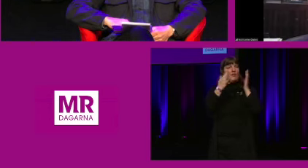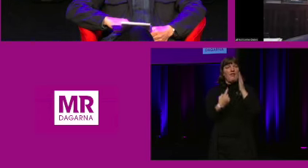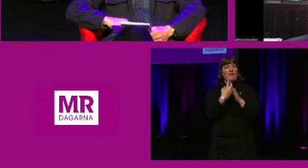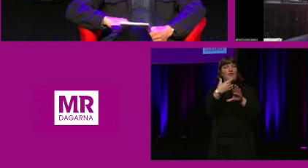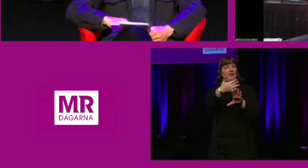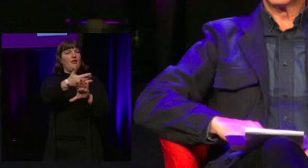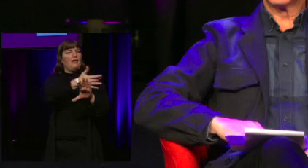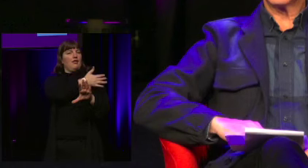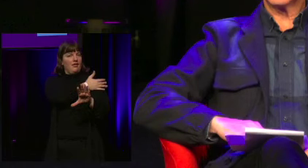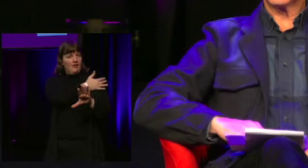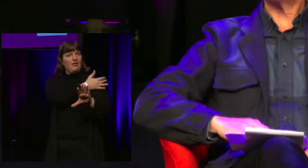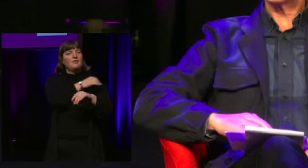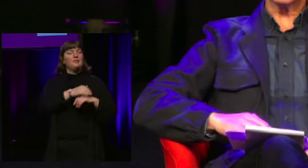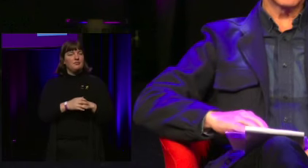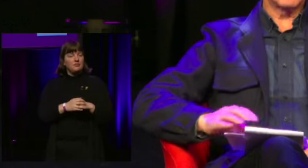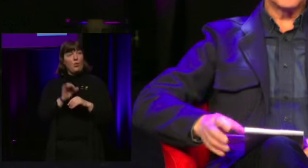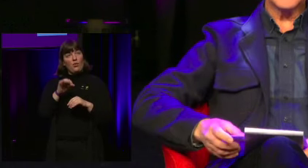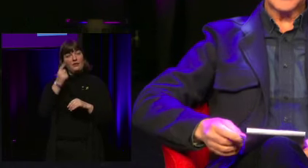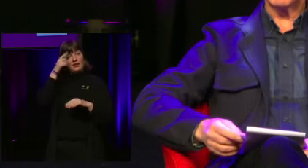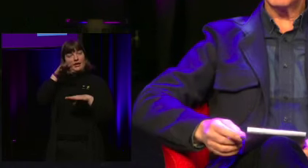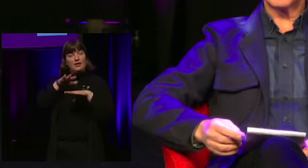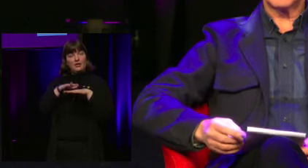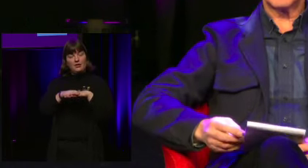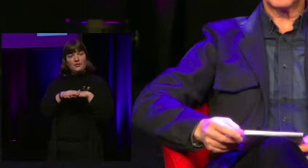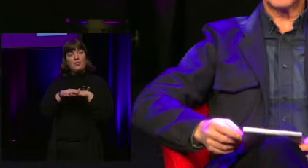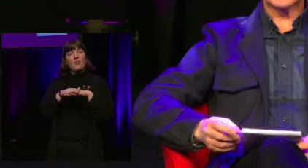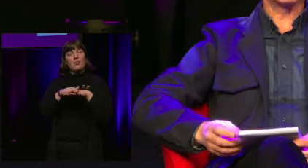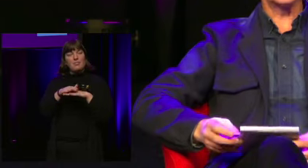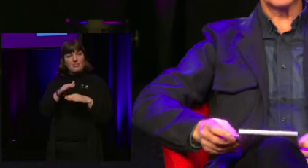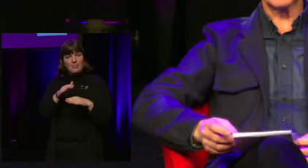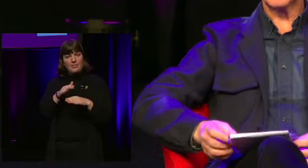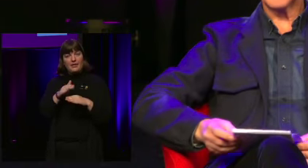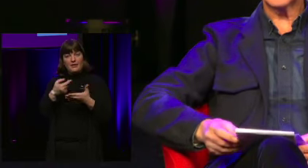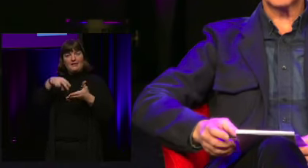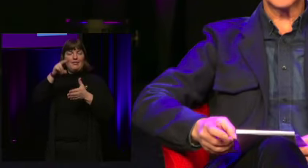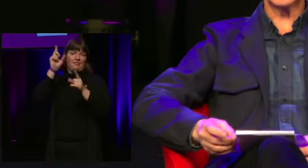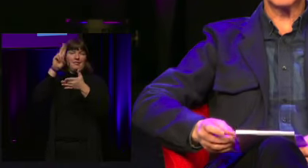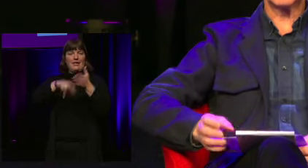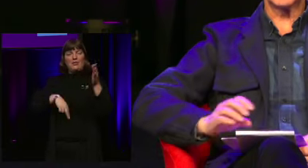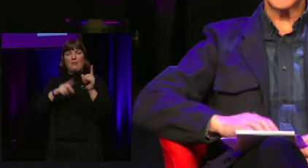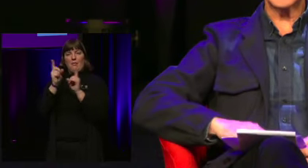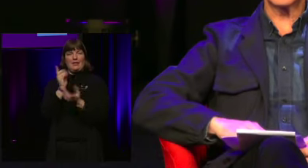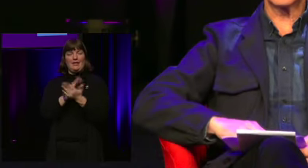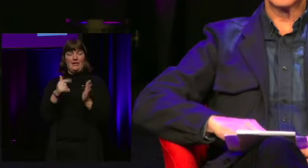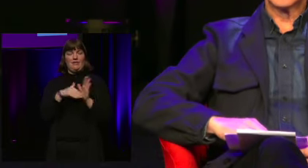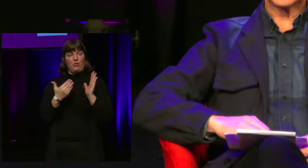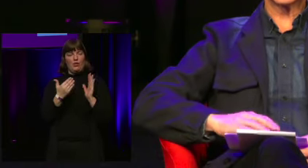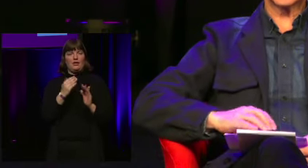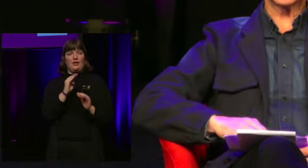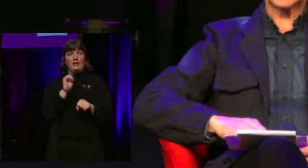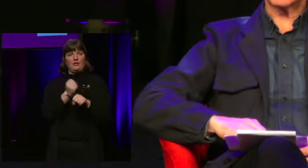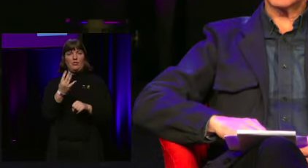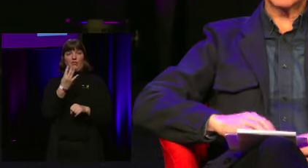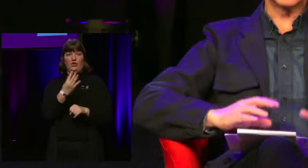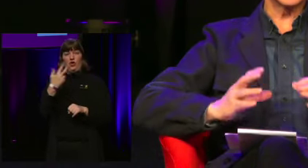also. If we look at the preamble of the Declaration of Human Rights from 1948, it